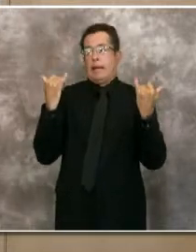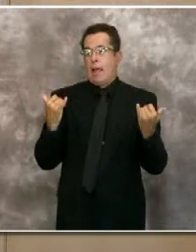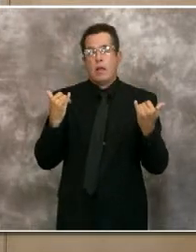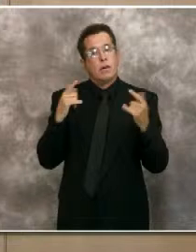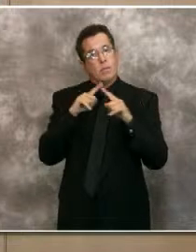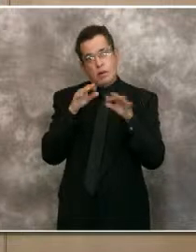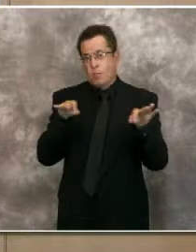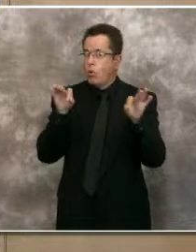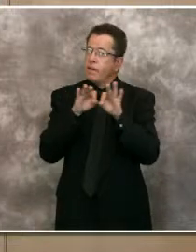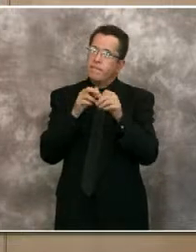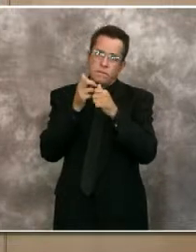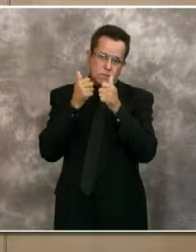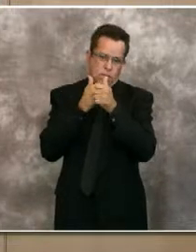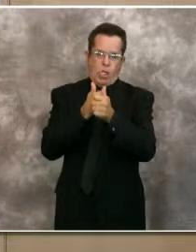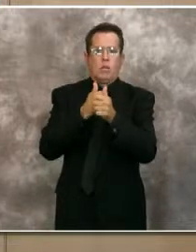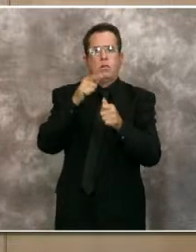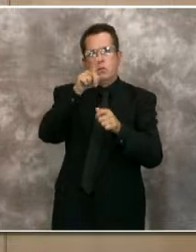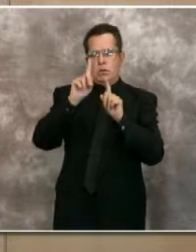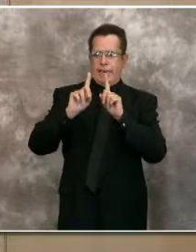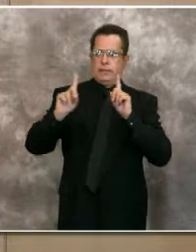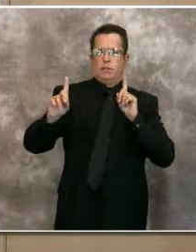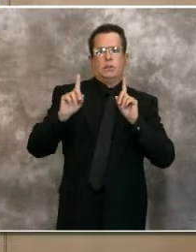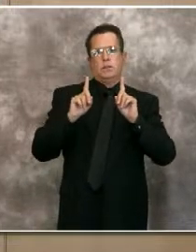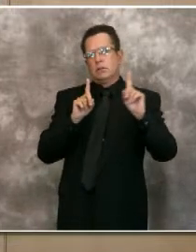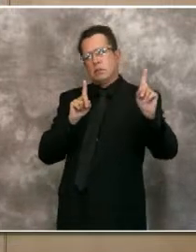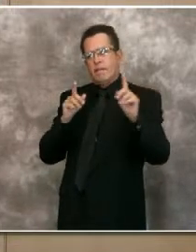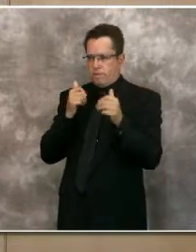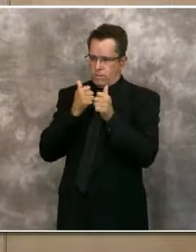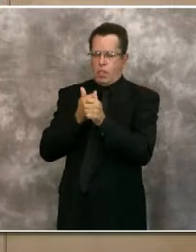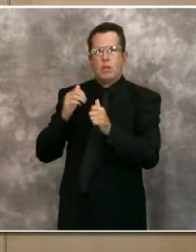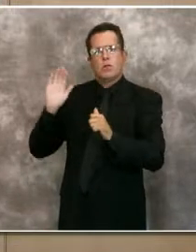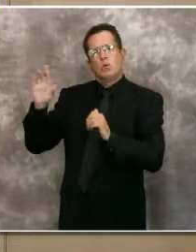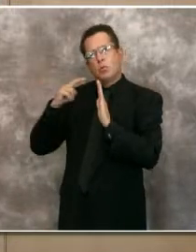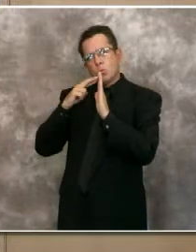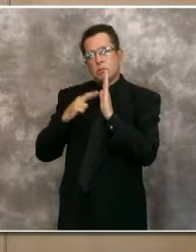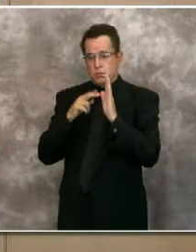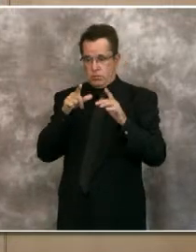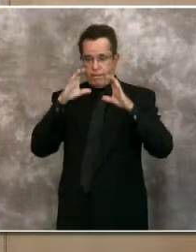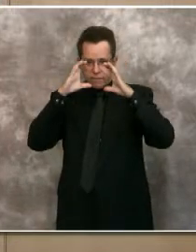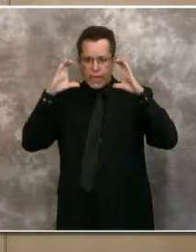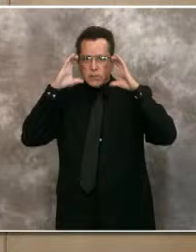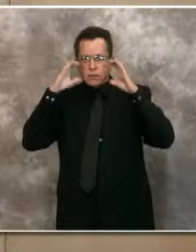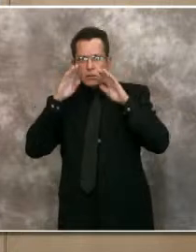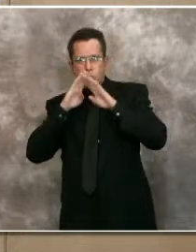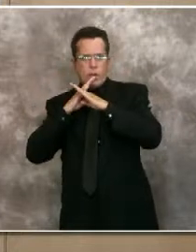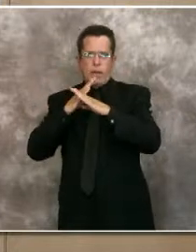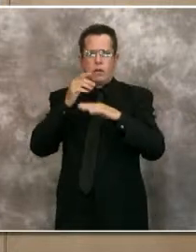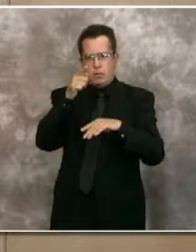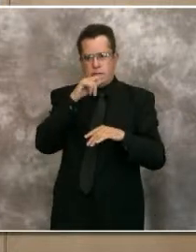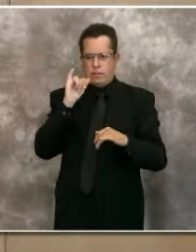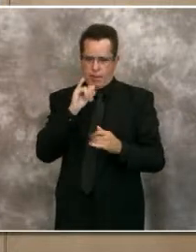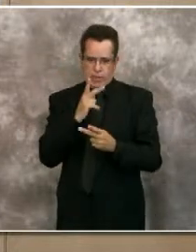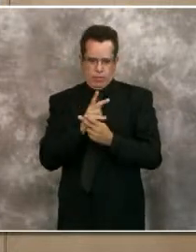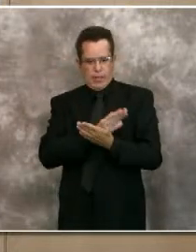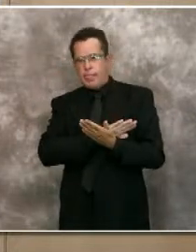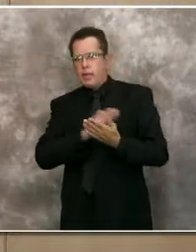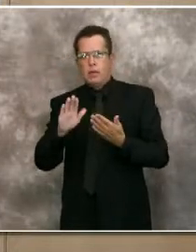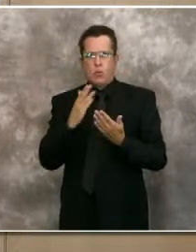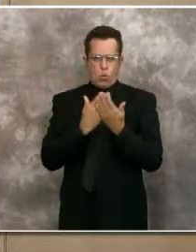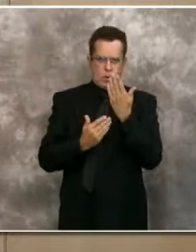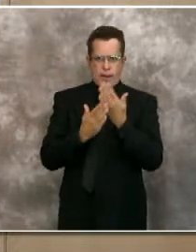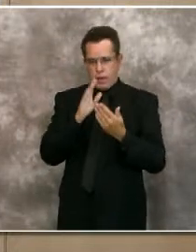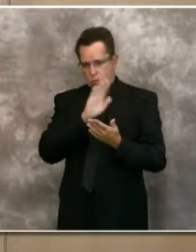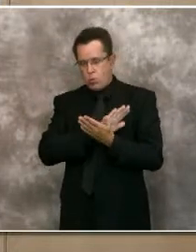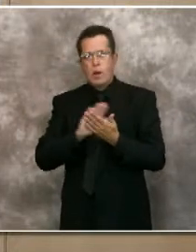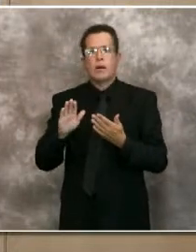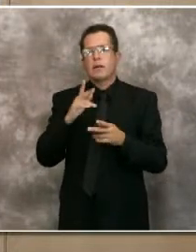for people to adhere to the social distancing strategies, wearing facial coverings, hygiene and sanitation,